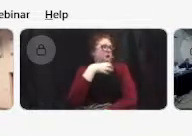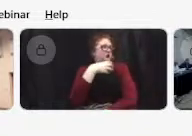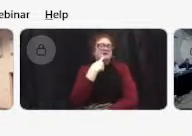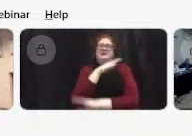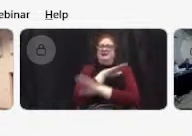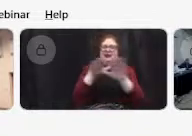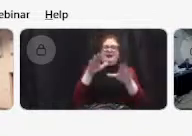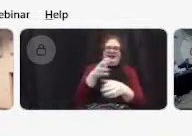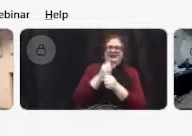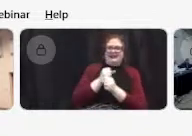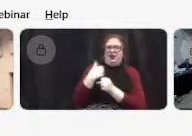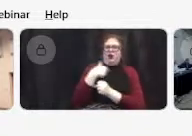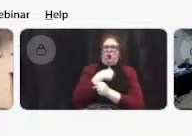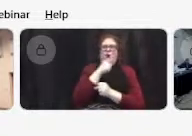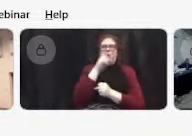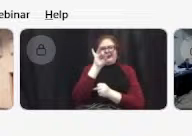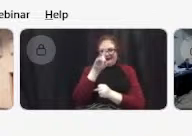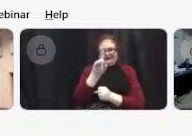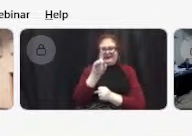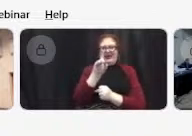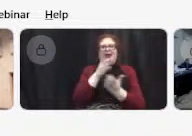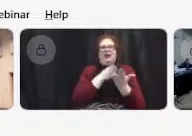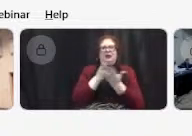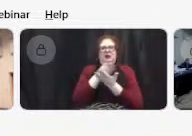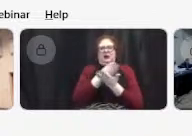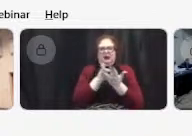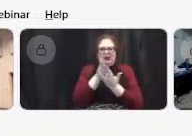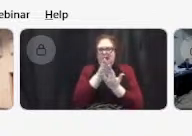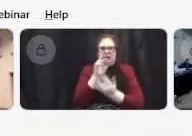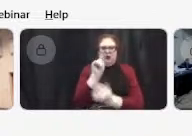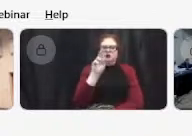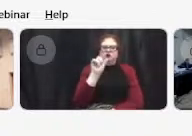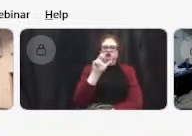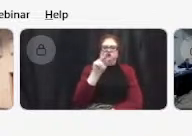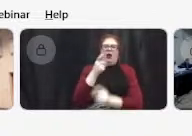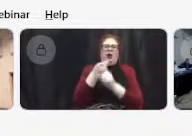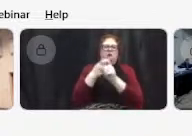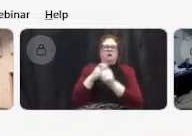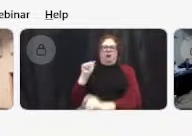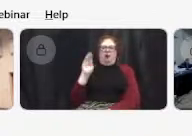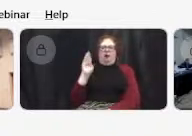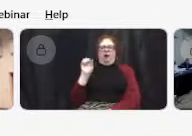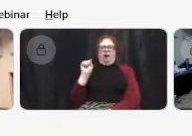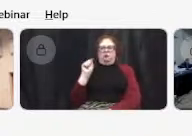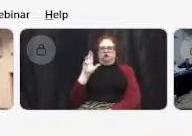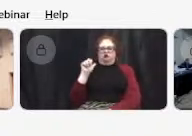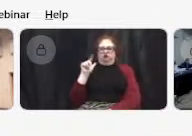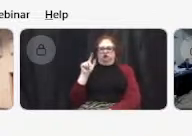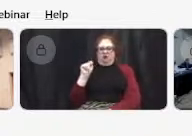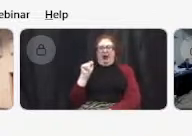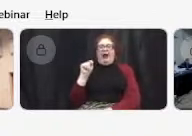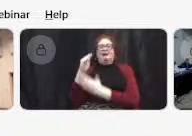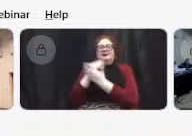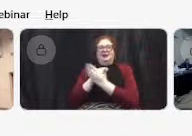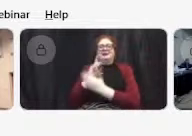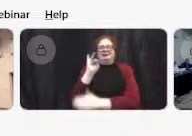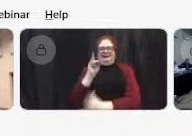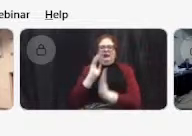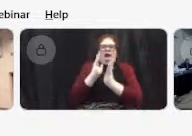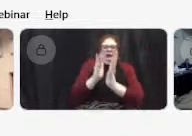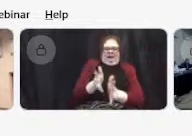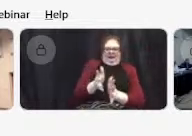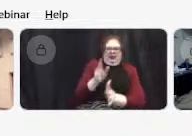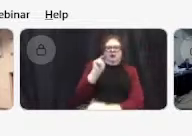tracked that specific one that was rendered from the abstract list, and a notice was left on March 29th at that